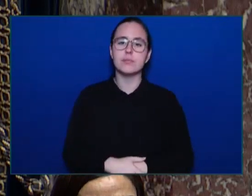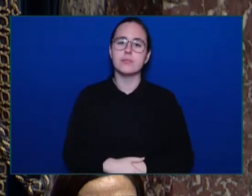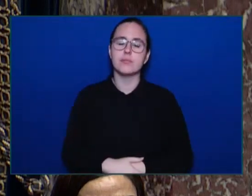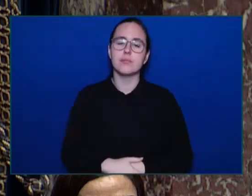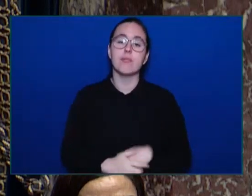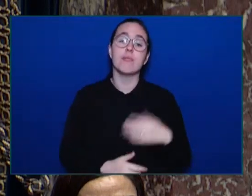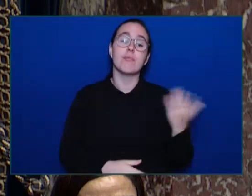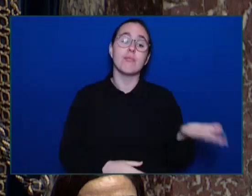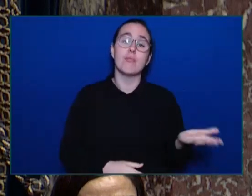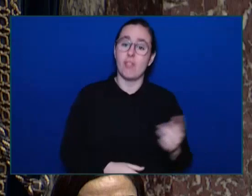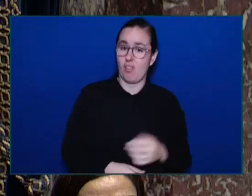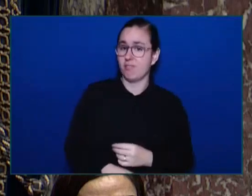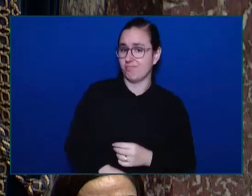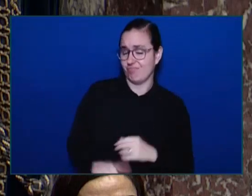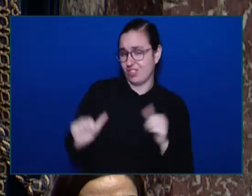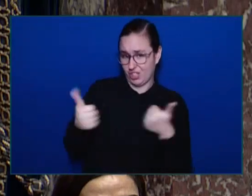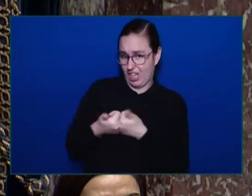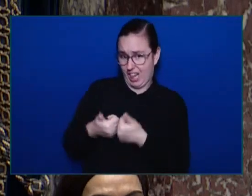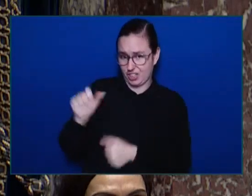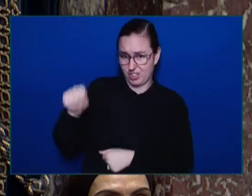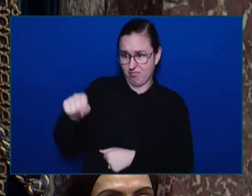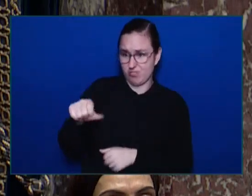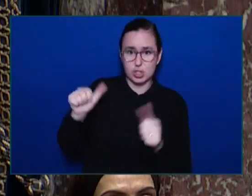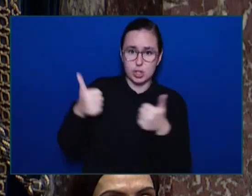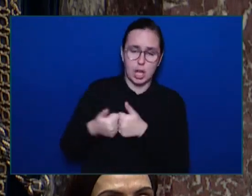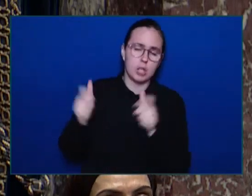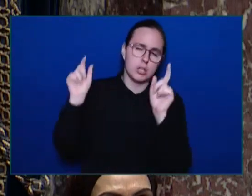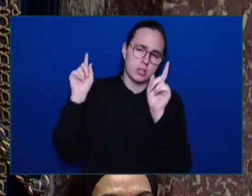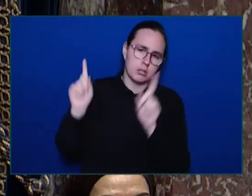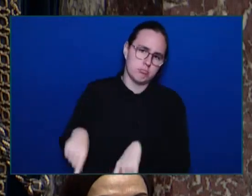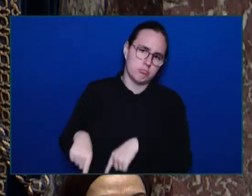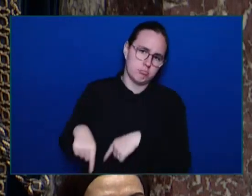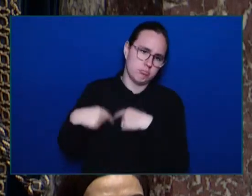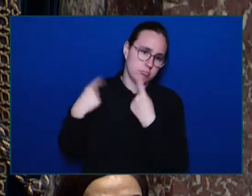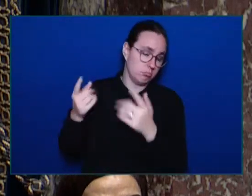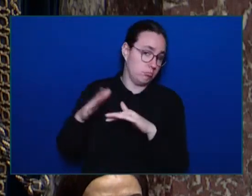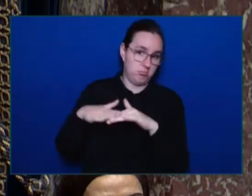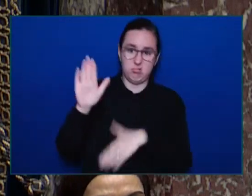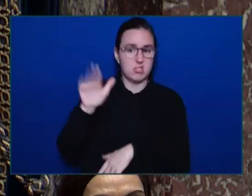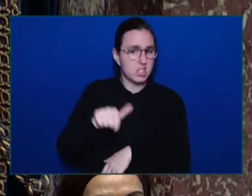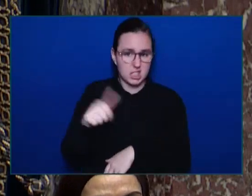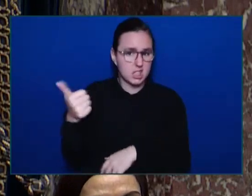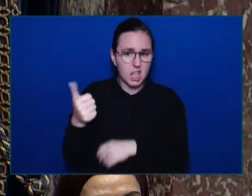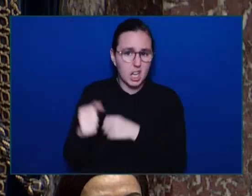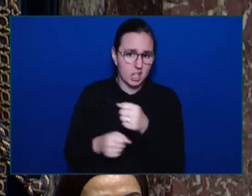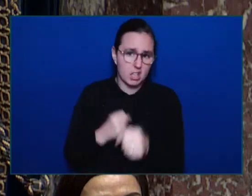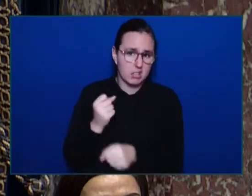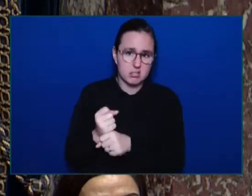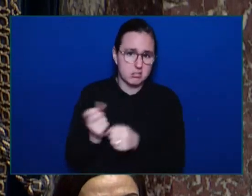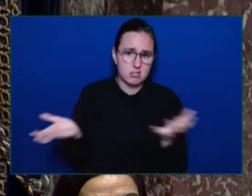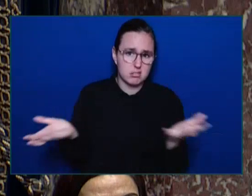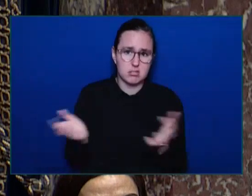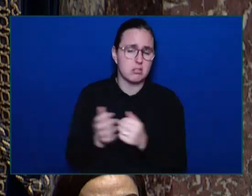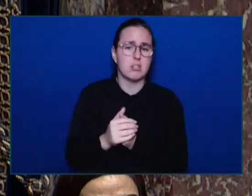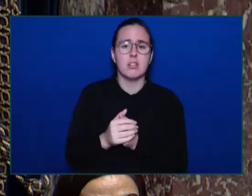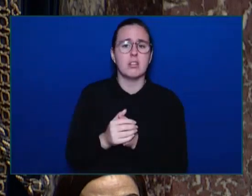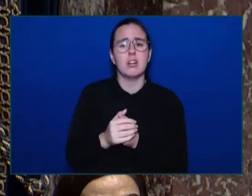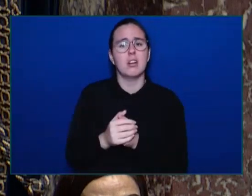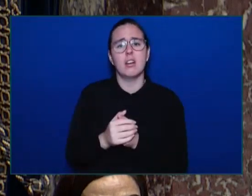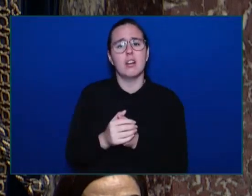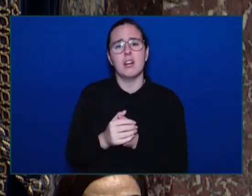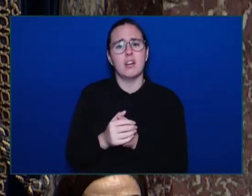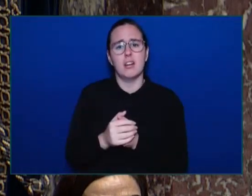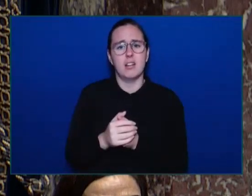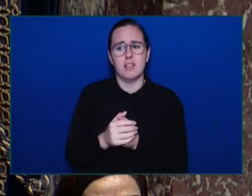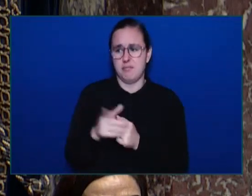kind of shocking to hear that the Mayor just called the Minister of Housing today. The rumors have been floating around social media for the